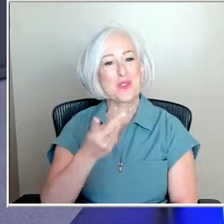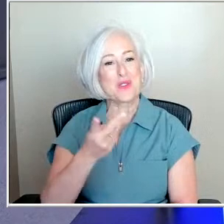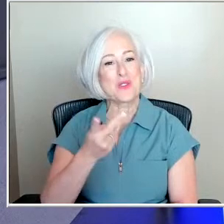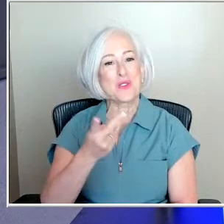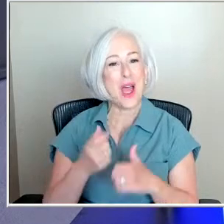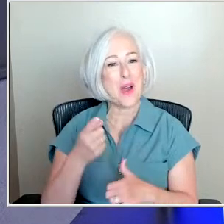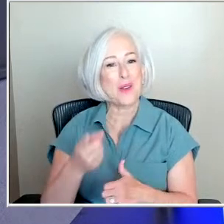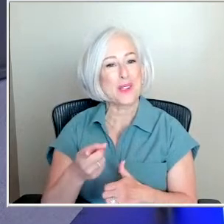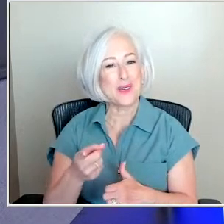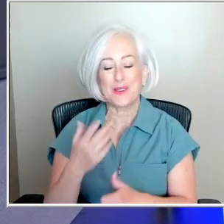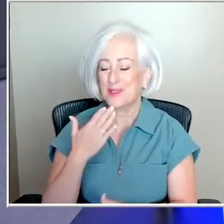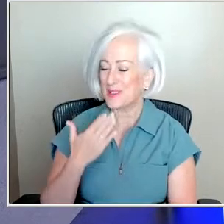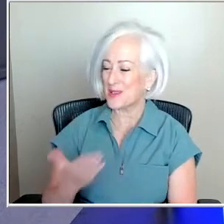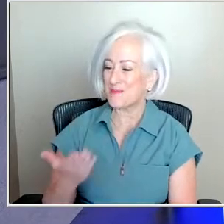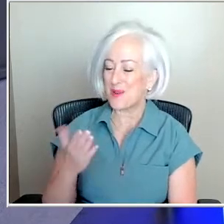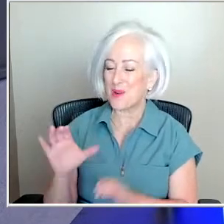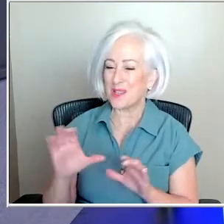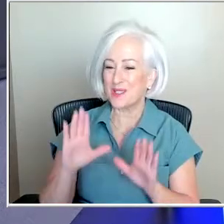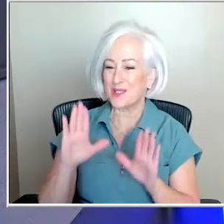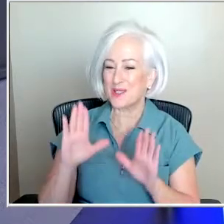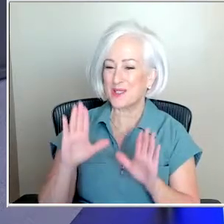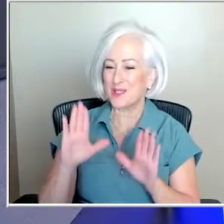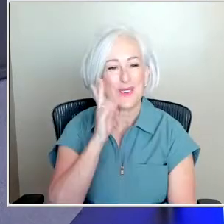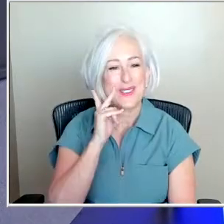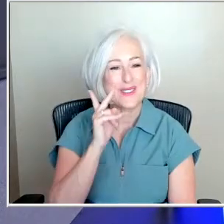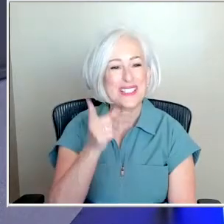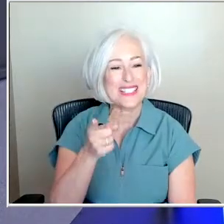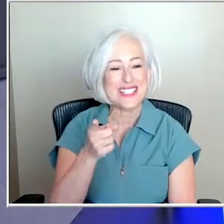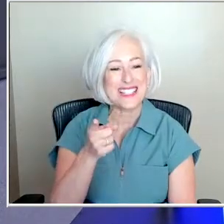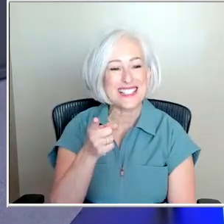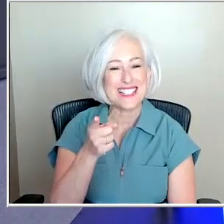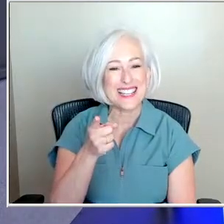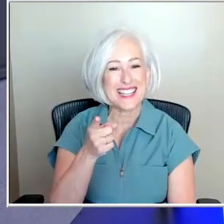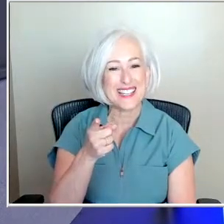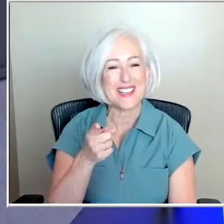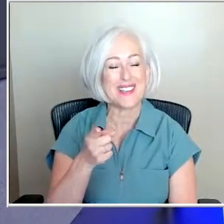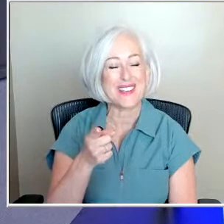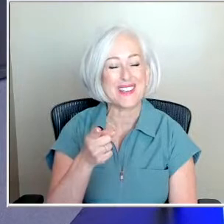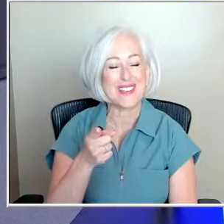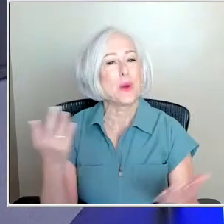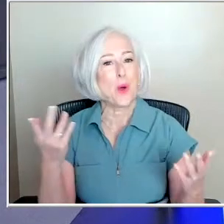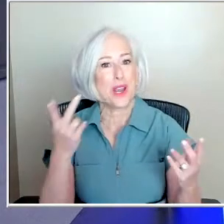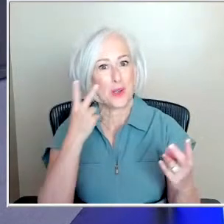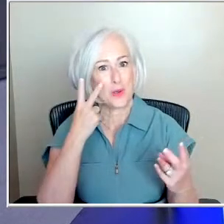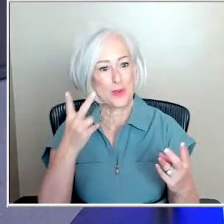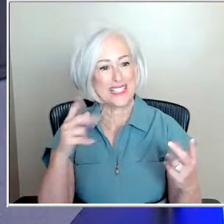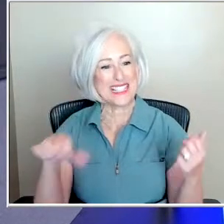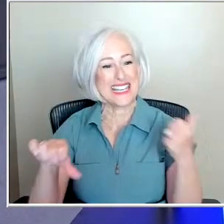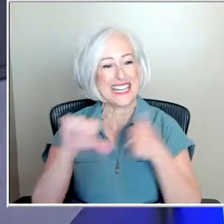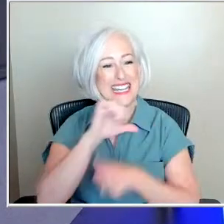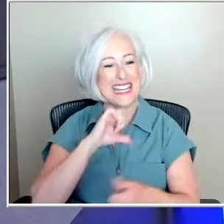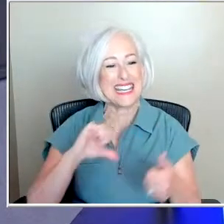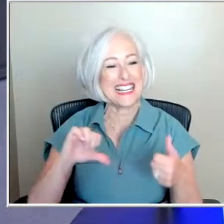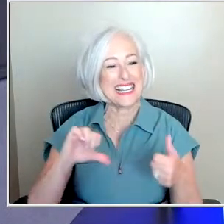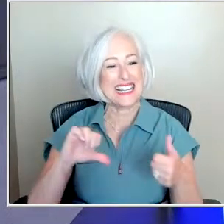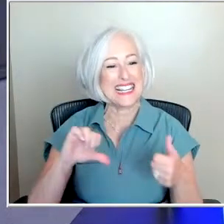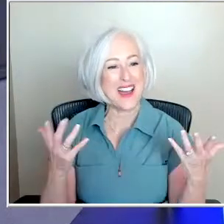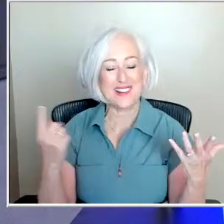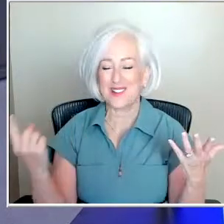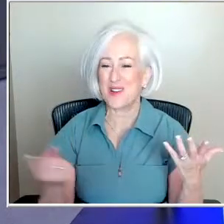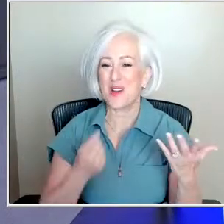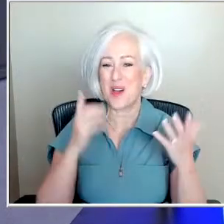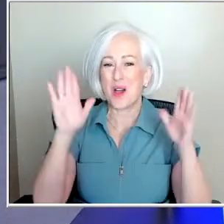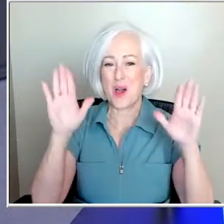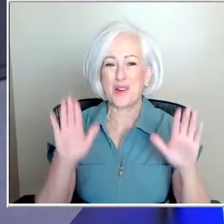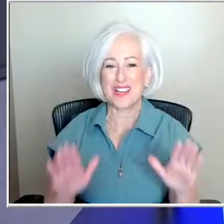Jessica. I'm doing great. Good to see you from this side of the table. What's it like to see each other? It's wonderful. It's always great to see each other. I love